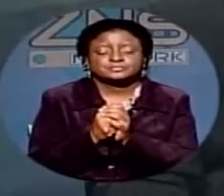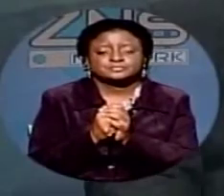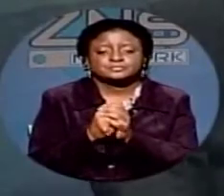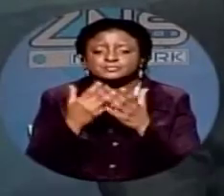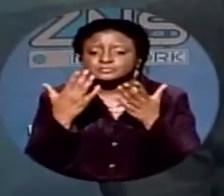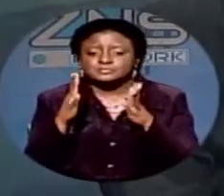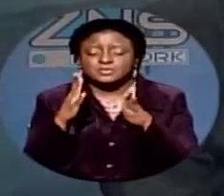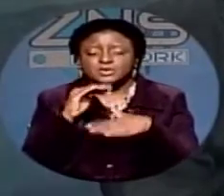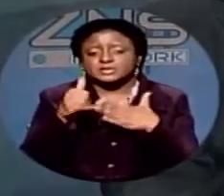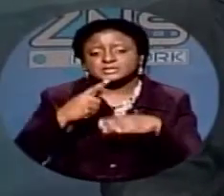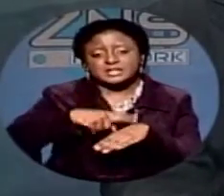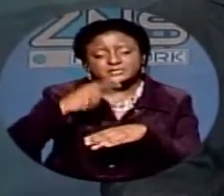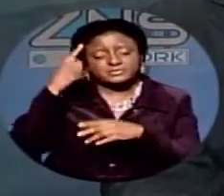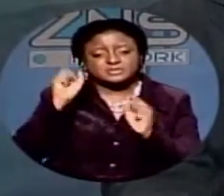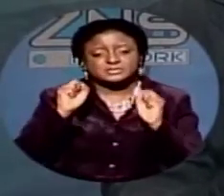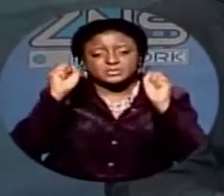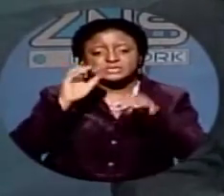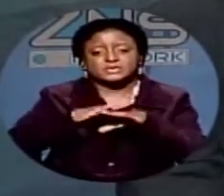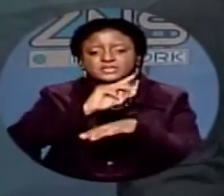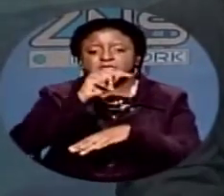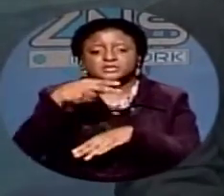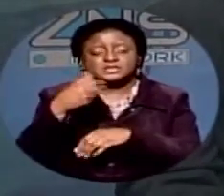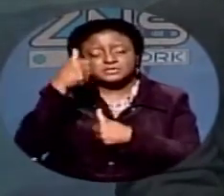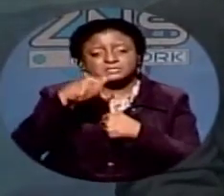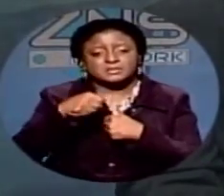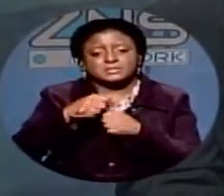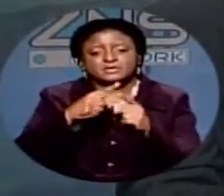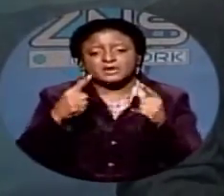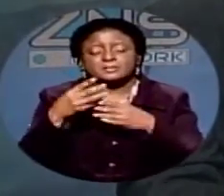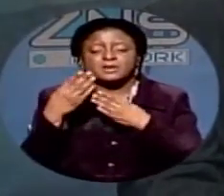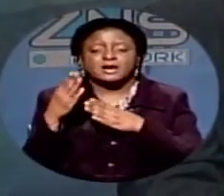Well, that's all the time for sports on a Thursday. Remember, folks, the Grand Bahama